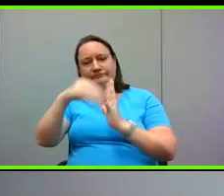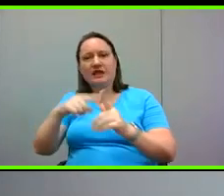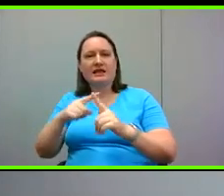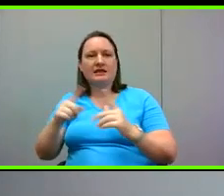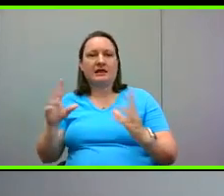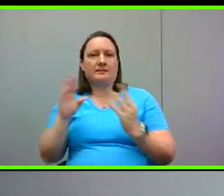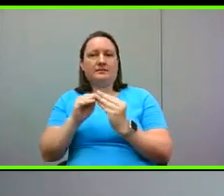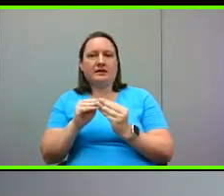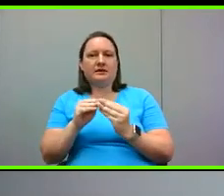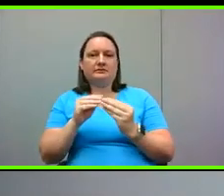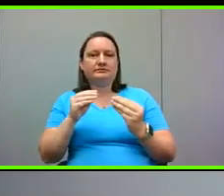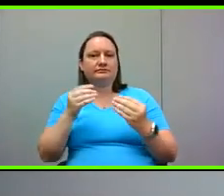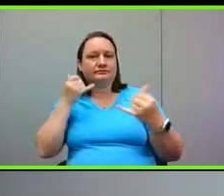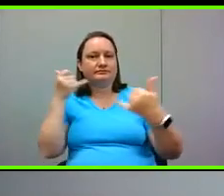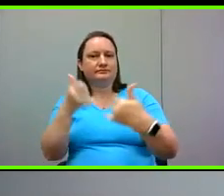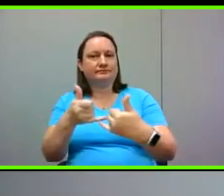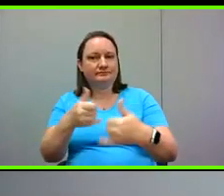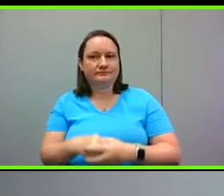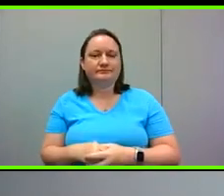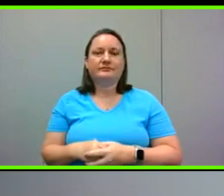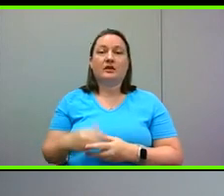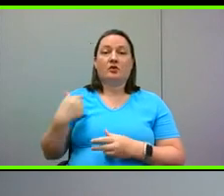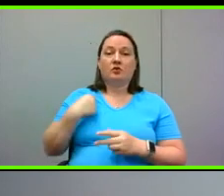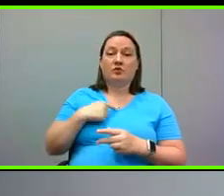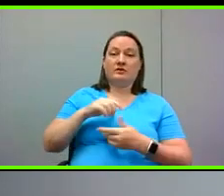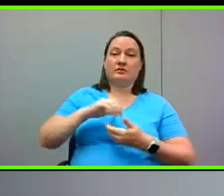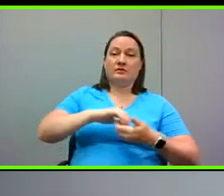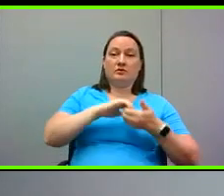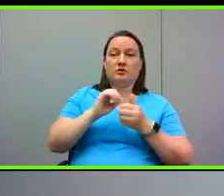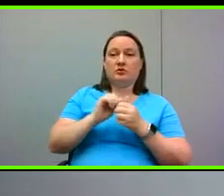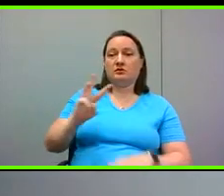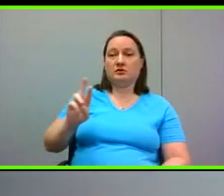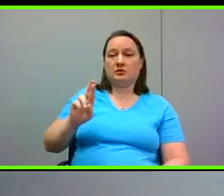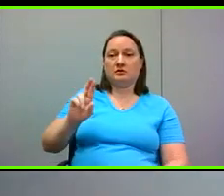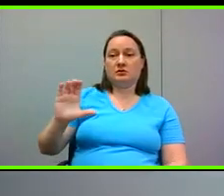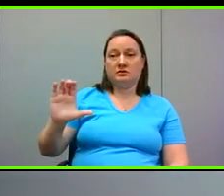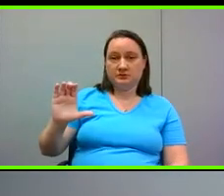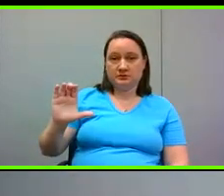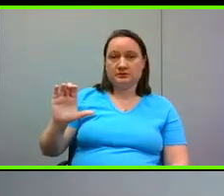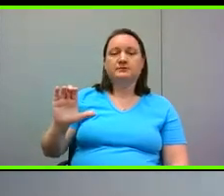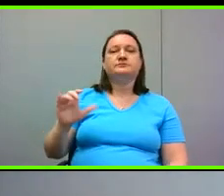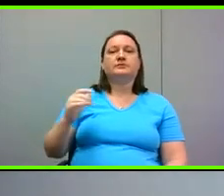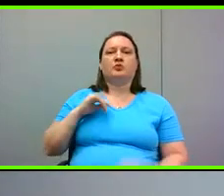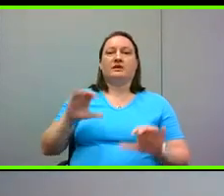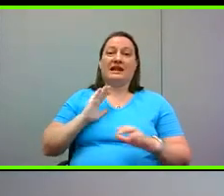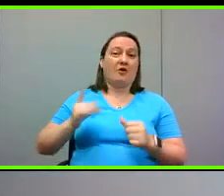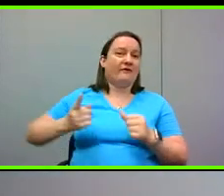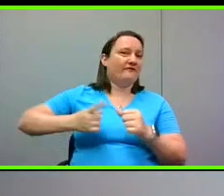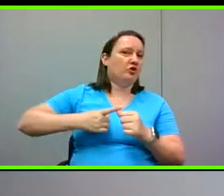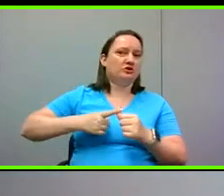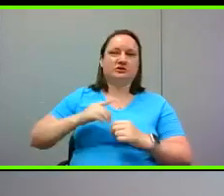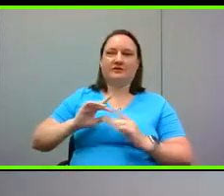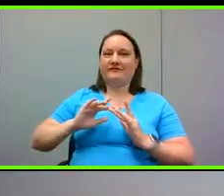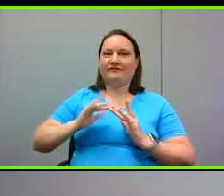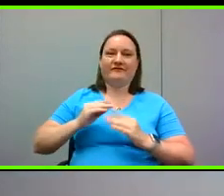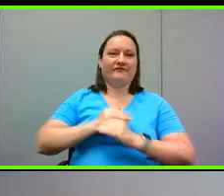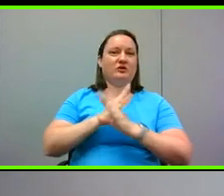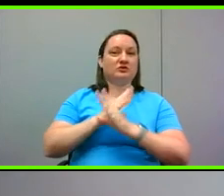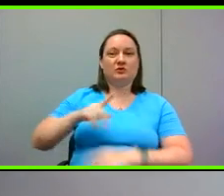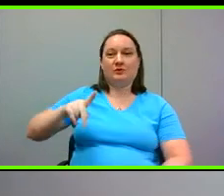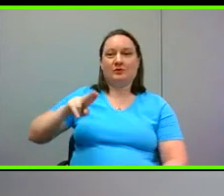We've worked with Wilson Workforce Center. We did our first virtual pre-ETS career day earlier this